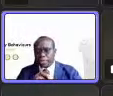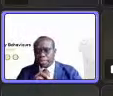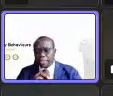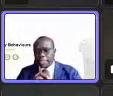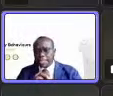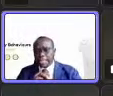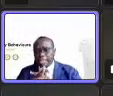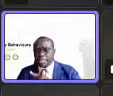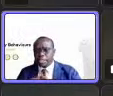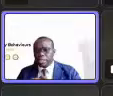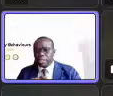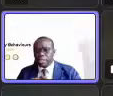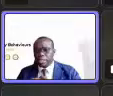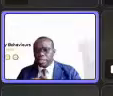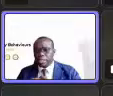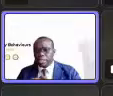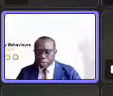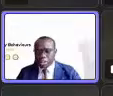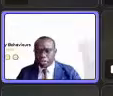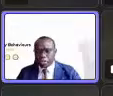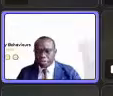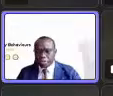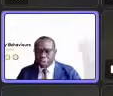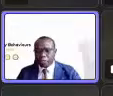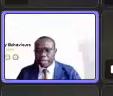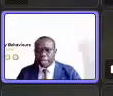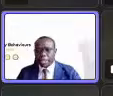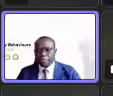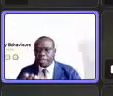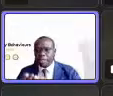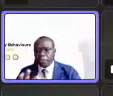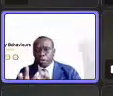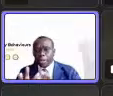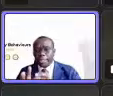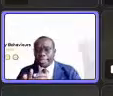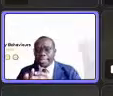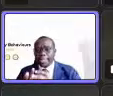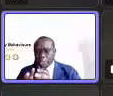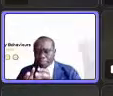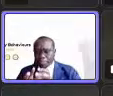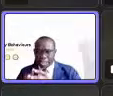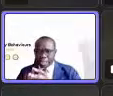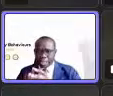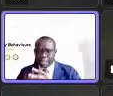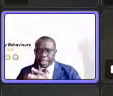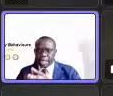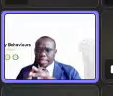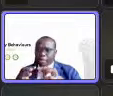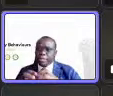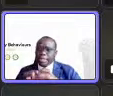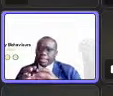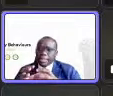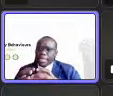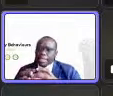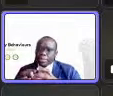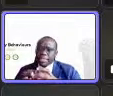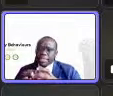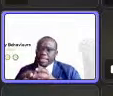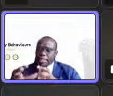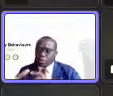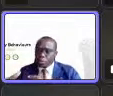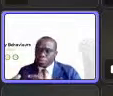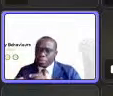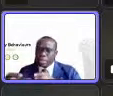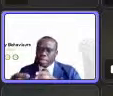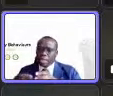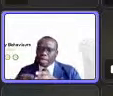air transport. When you take the cost of operation of an aircraft, fuel takes that 1%. And therefore, that means